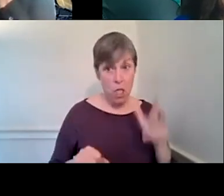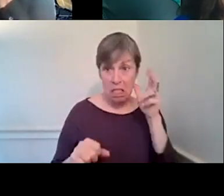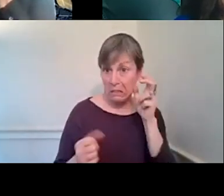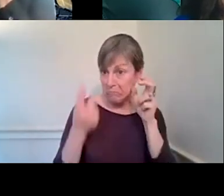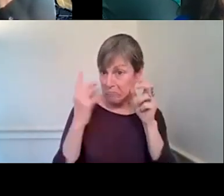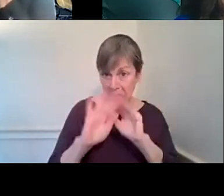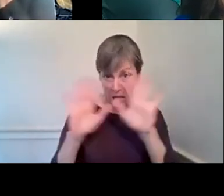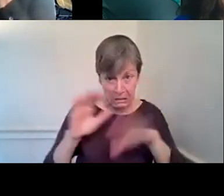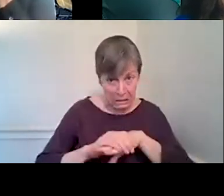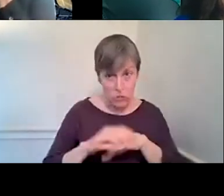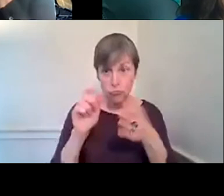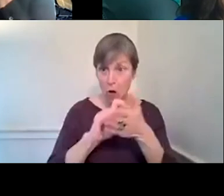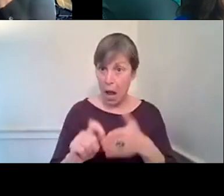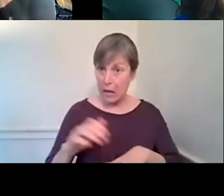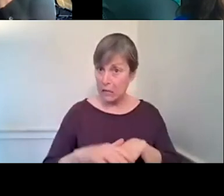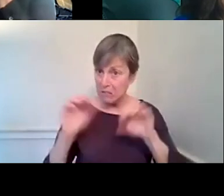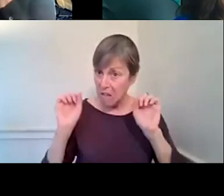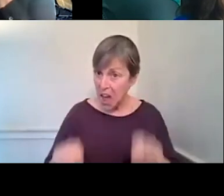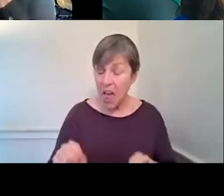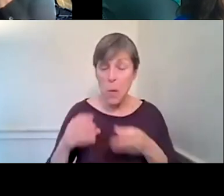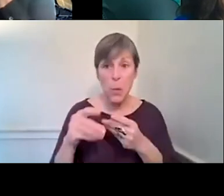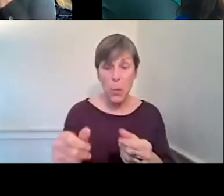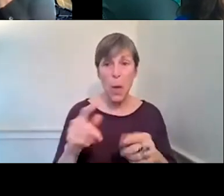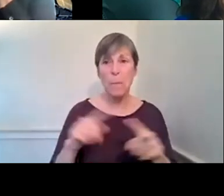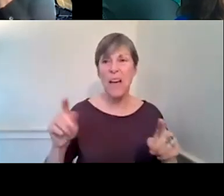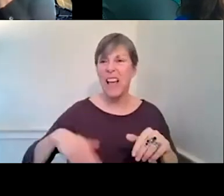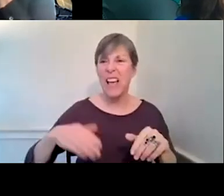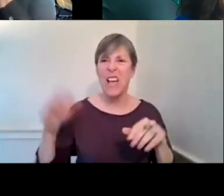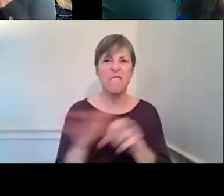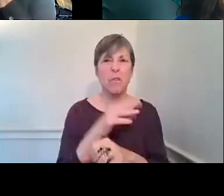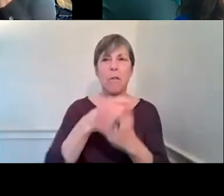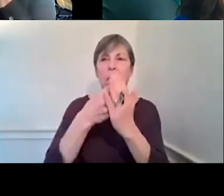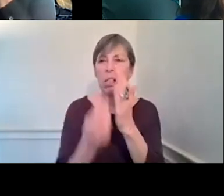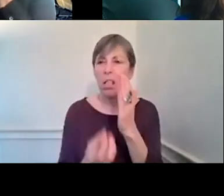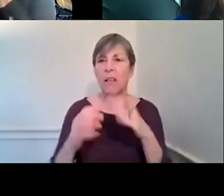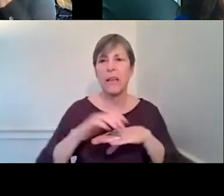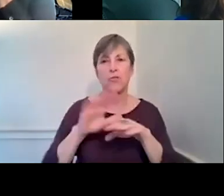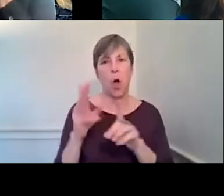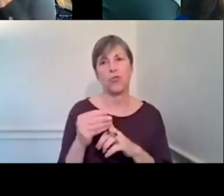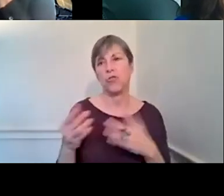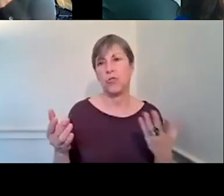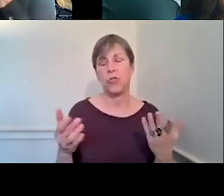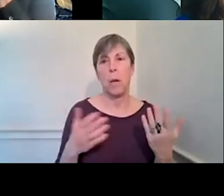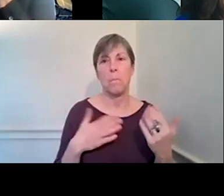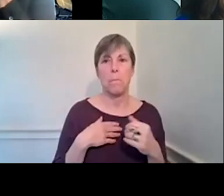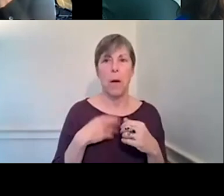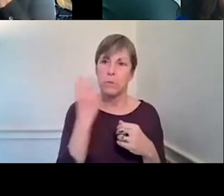writing, but I wasn't immersed in an English culture. So my pronunciation, my fluidity,